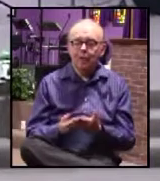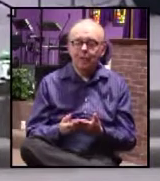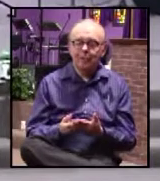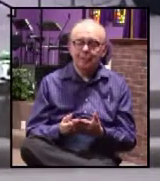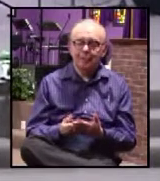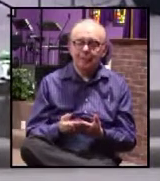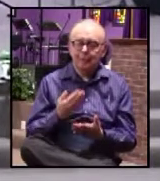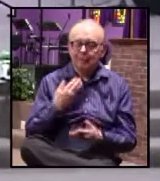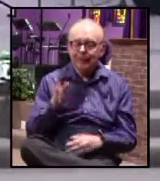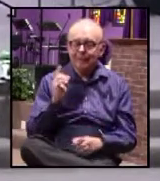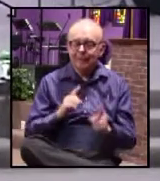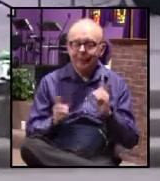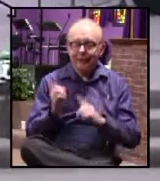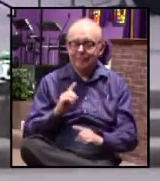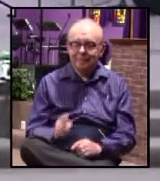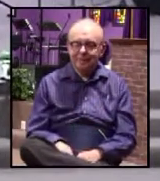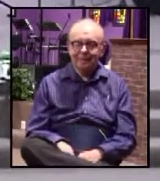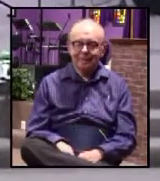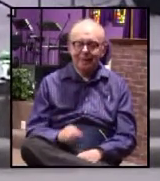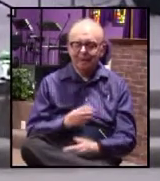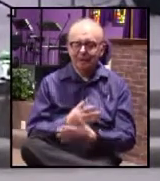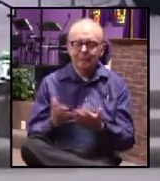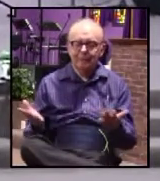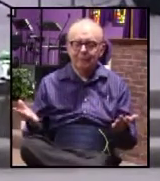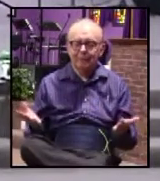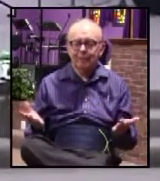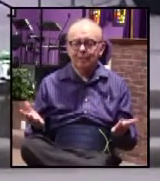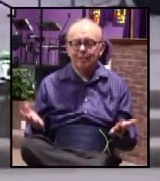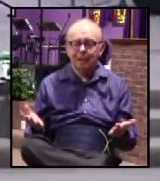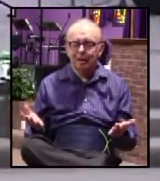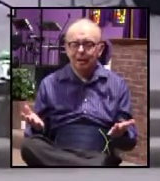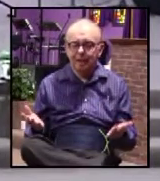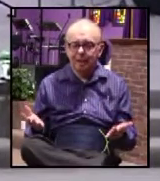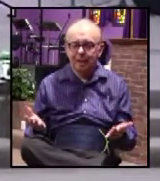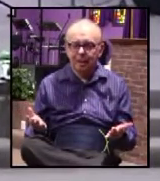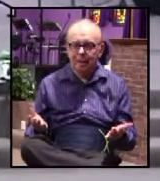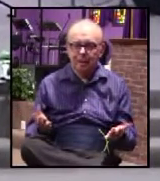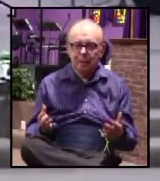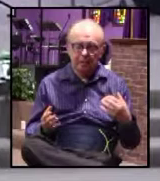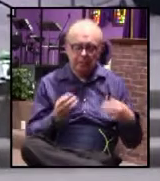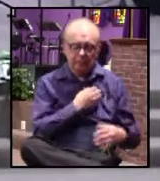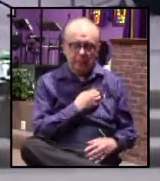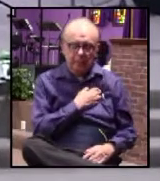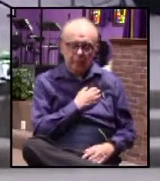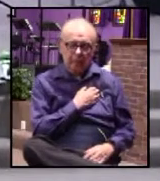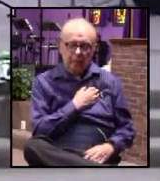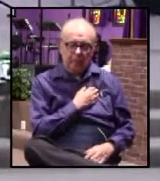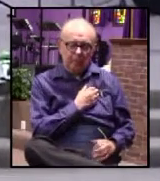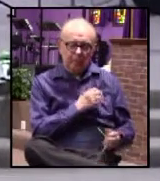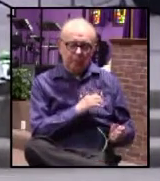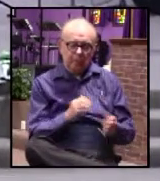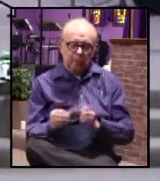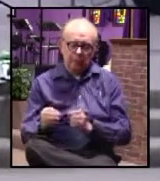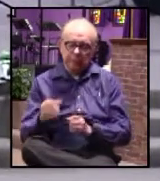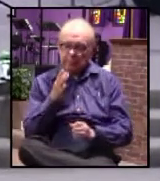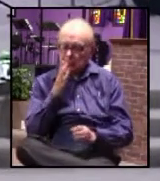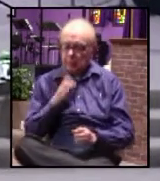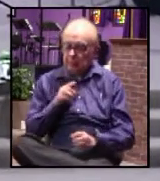and everything. And so a policeman pulls her over.